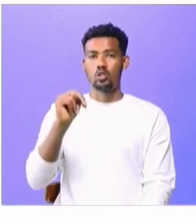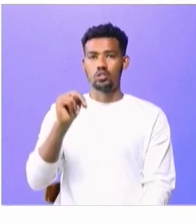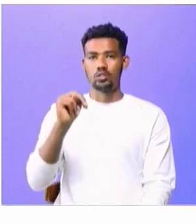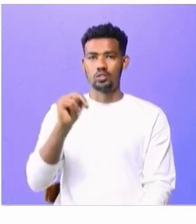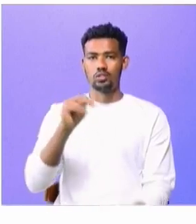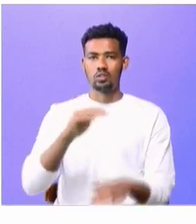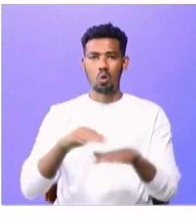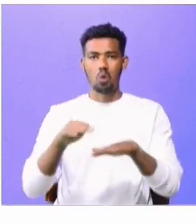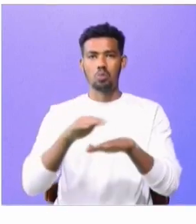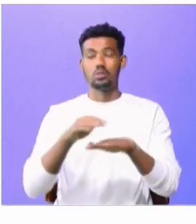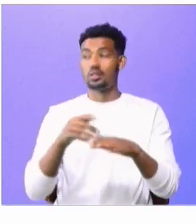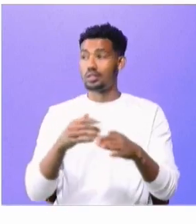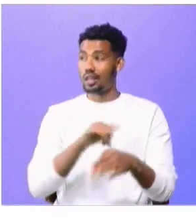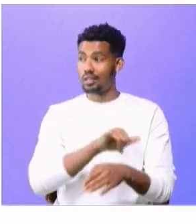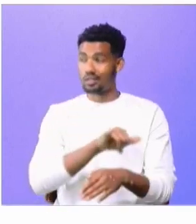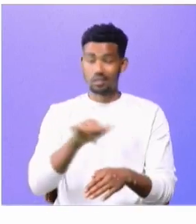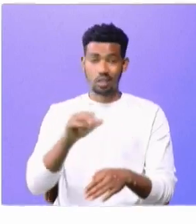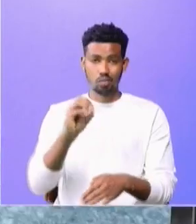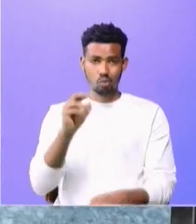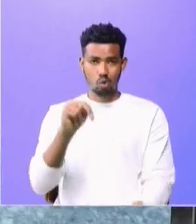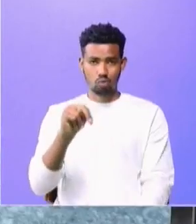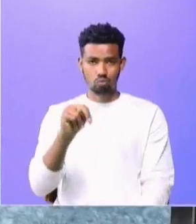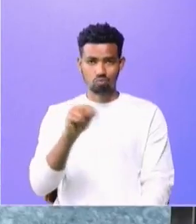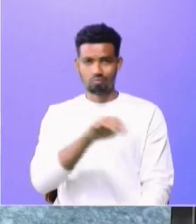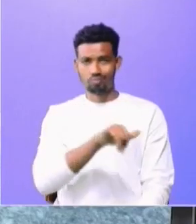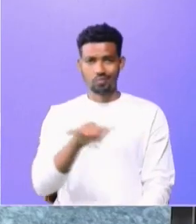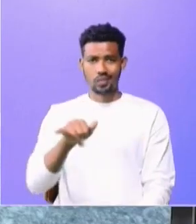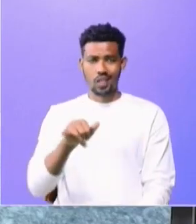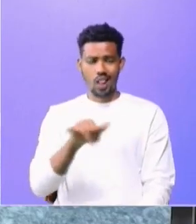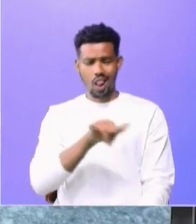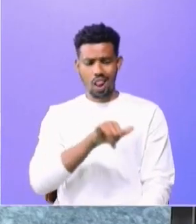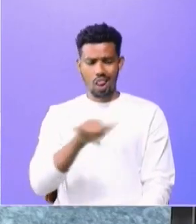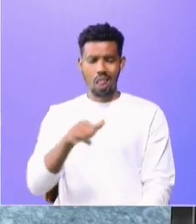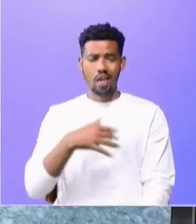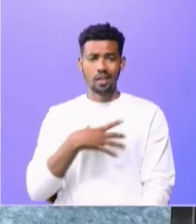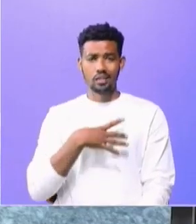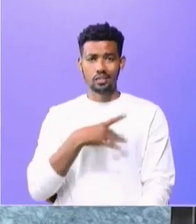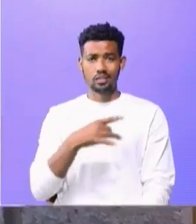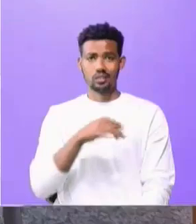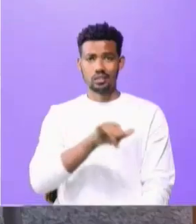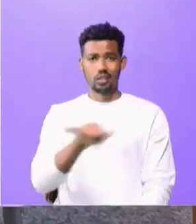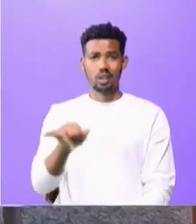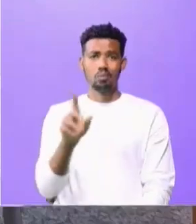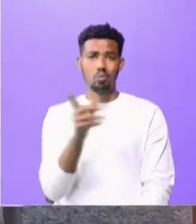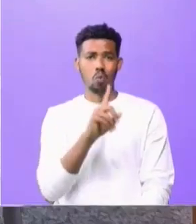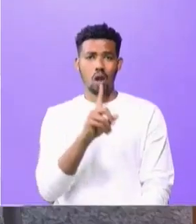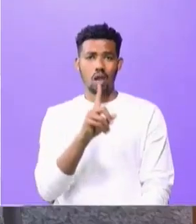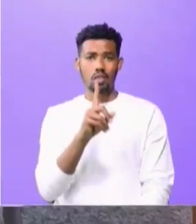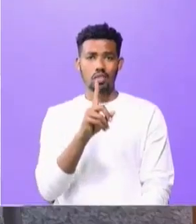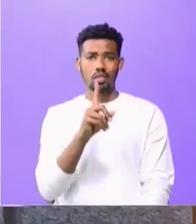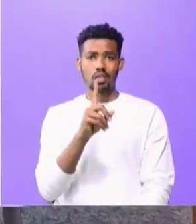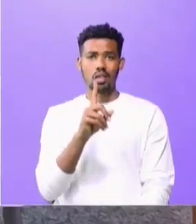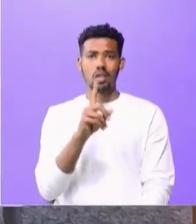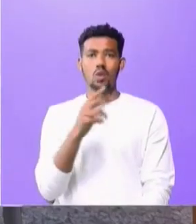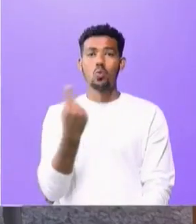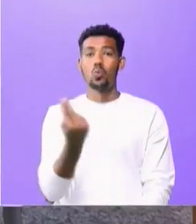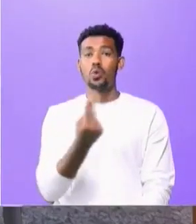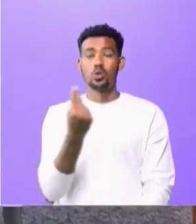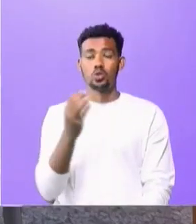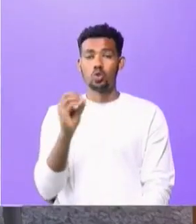on. At the same, like in and at, we can use on the same